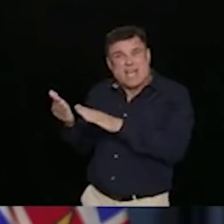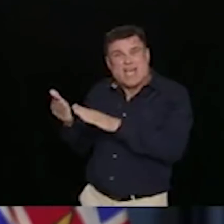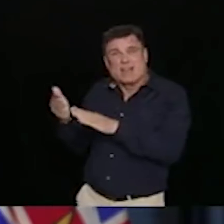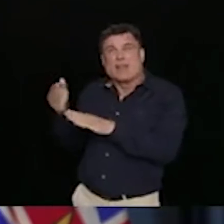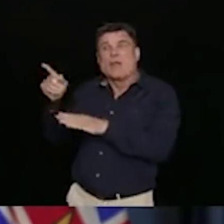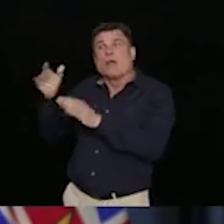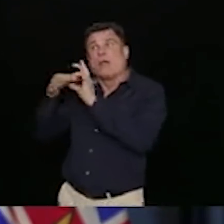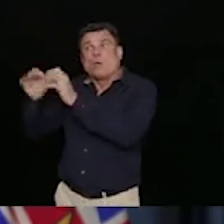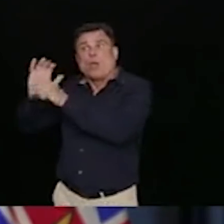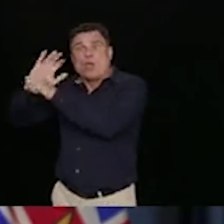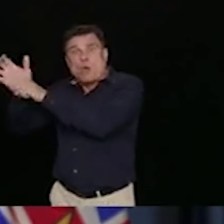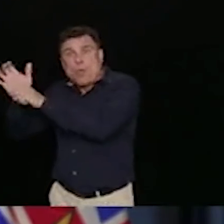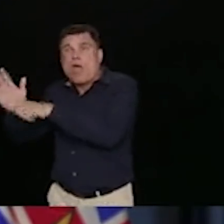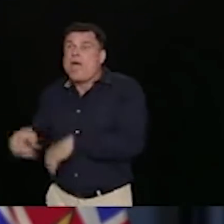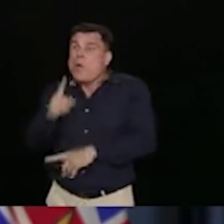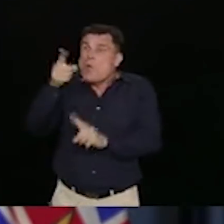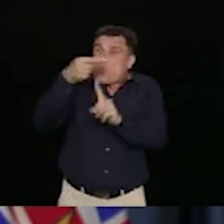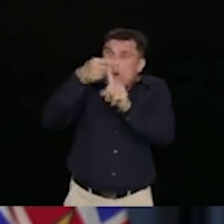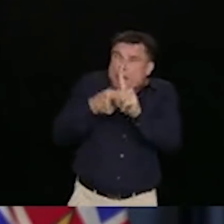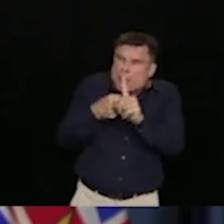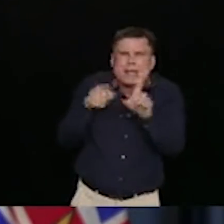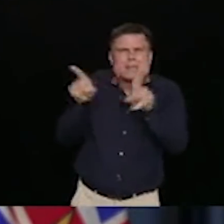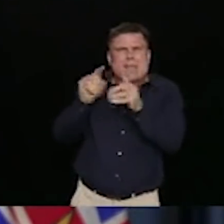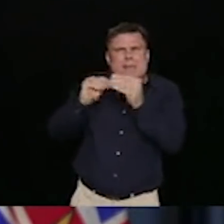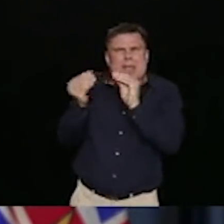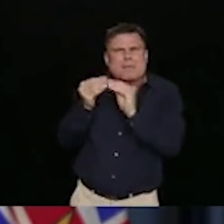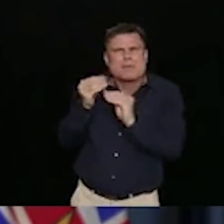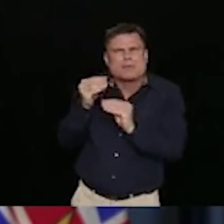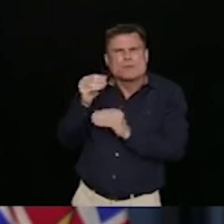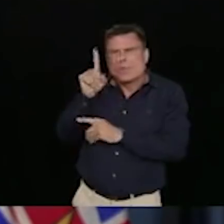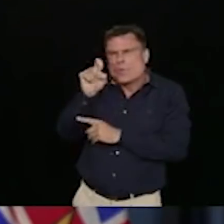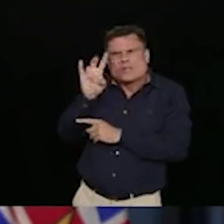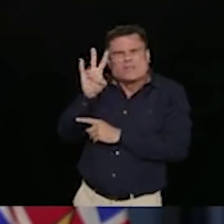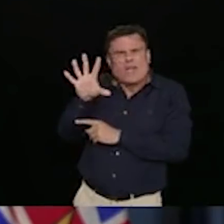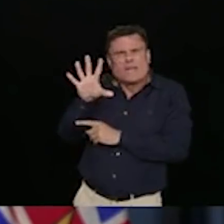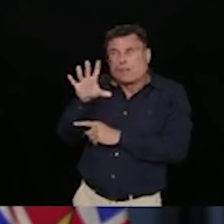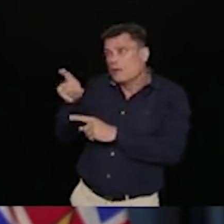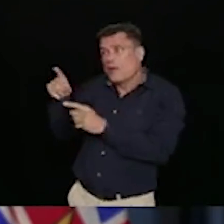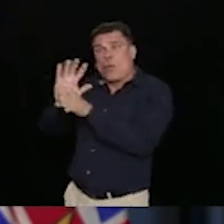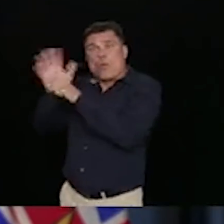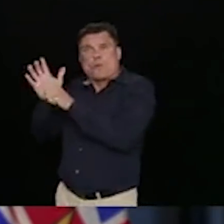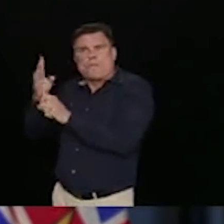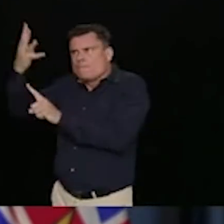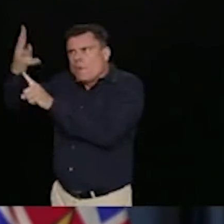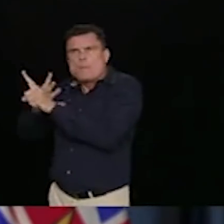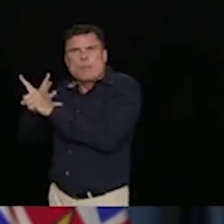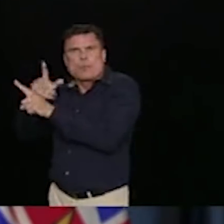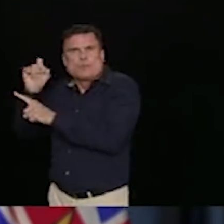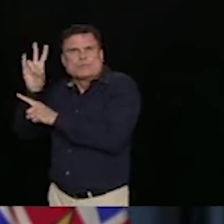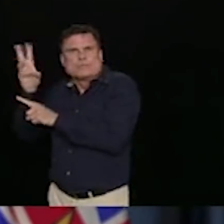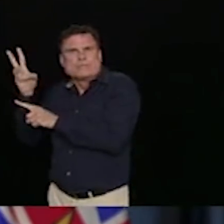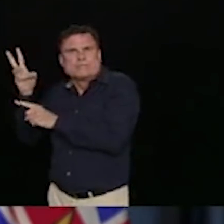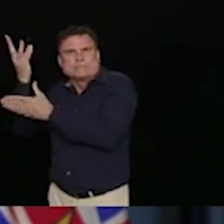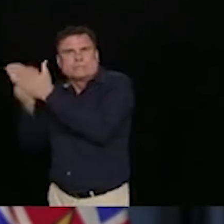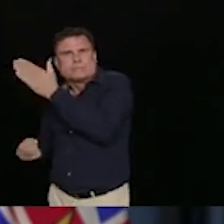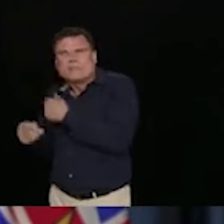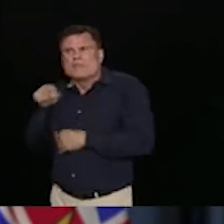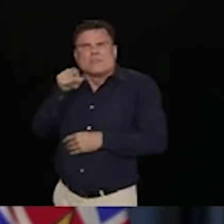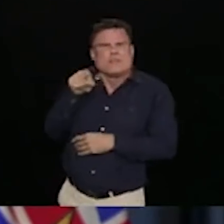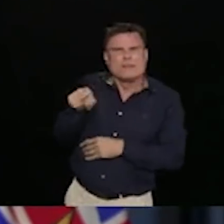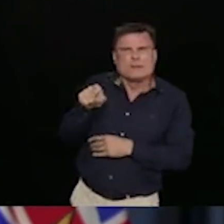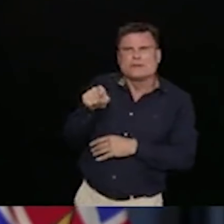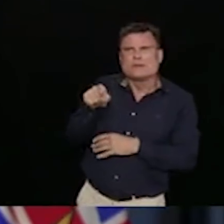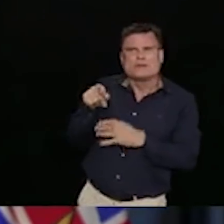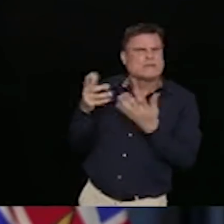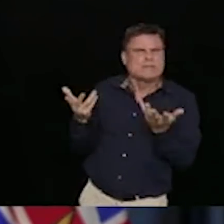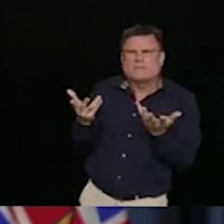people died of an overdose in June alone. So how do you reconcile the province's differing responses to those who are criticizing that, the